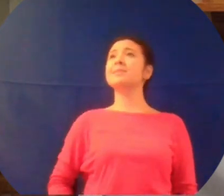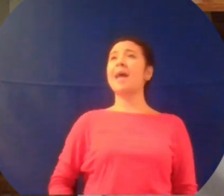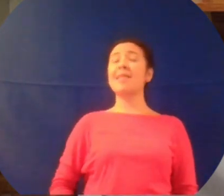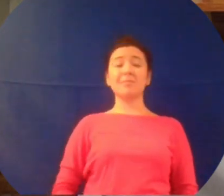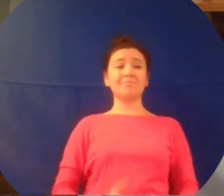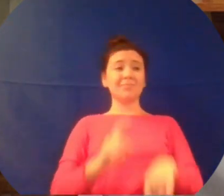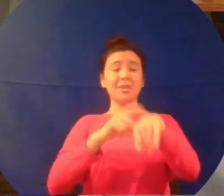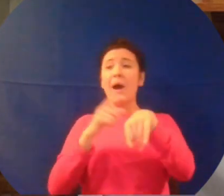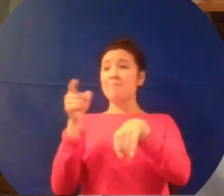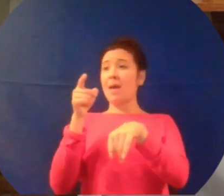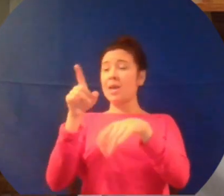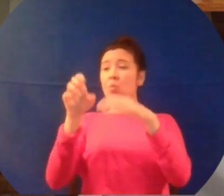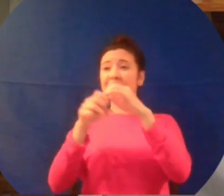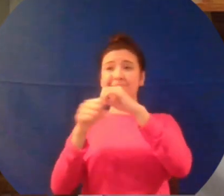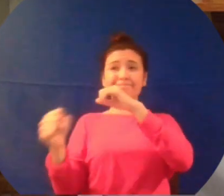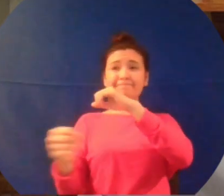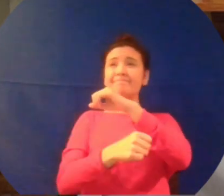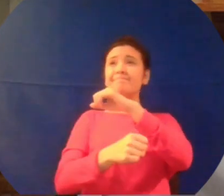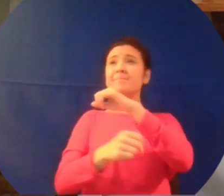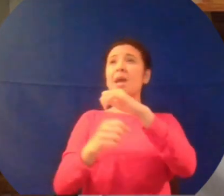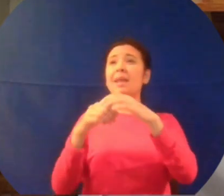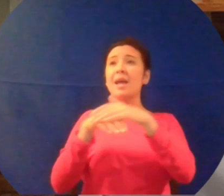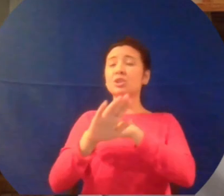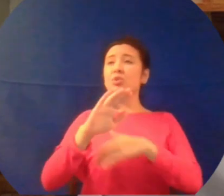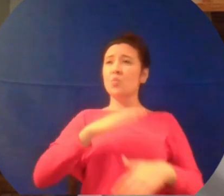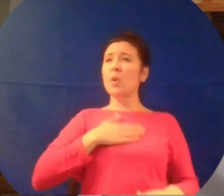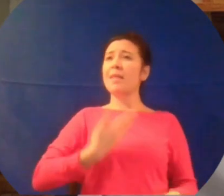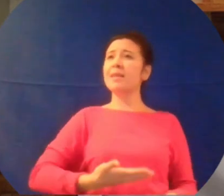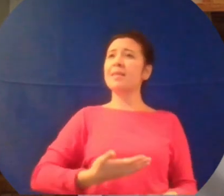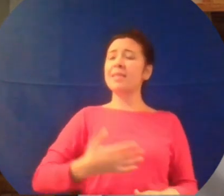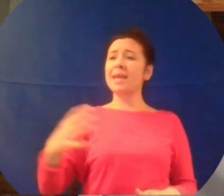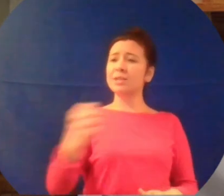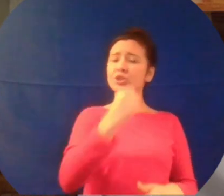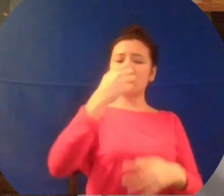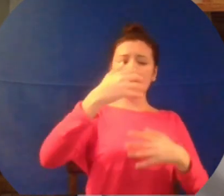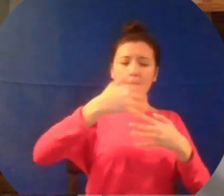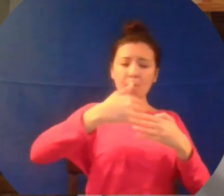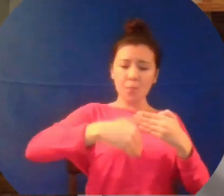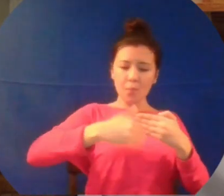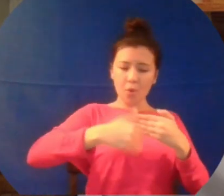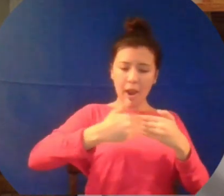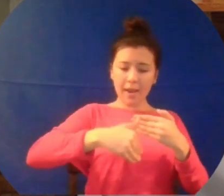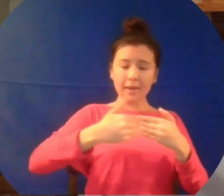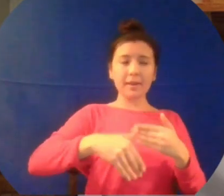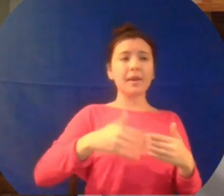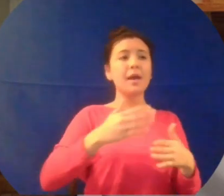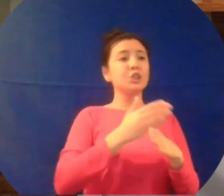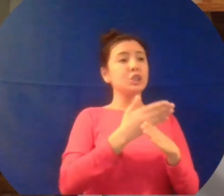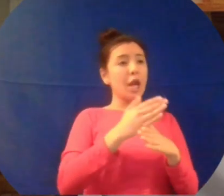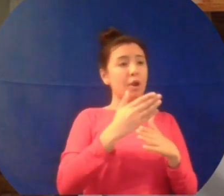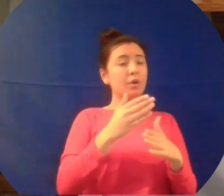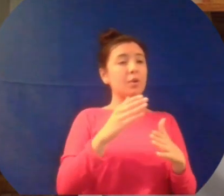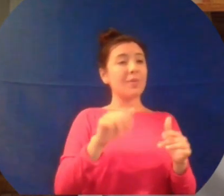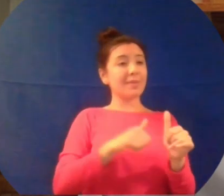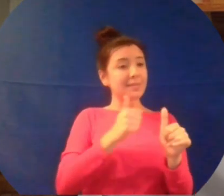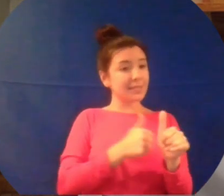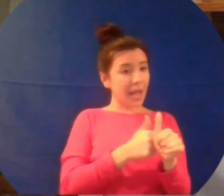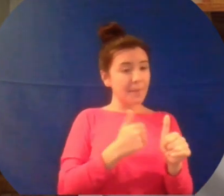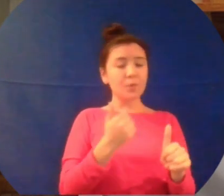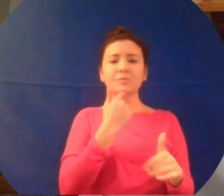was betrayed and entered willingly into his passion, he took bread and, giving thanks, broke it and gave it to his disciples,